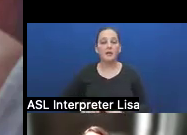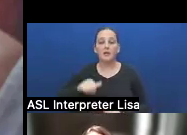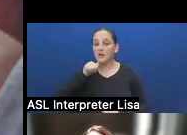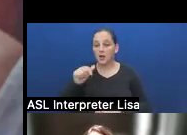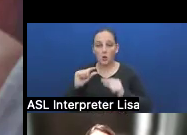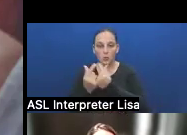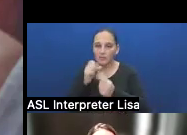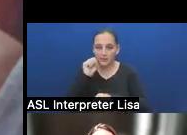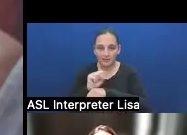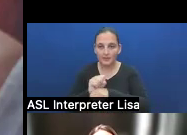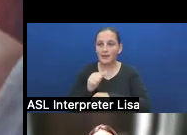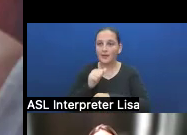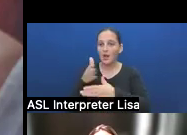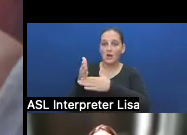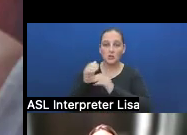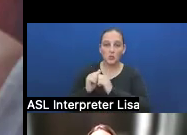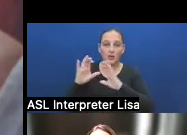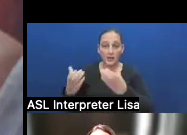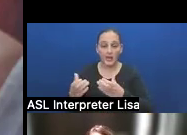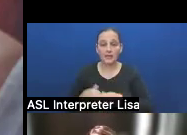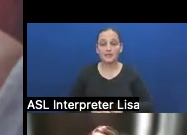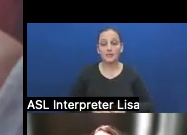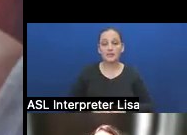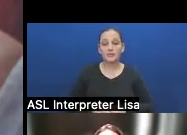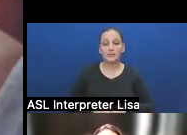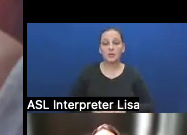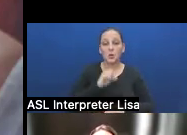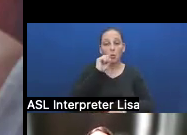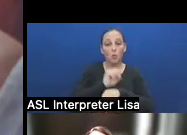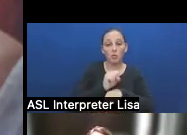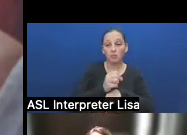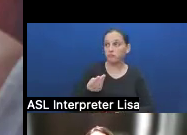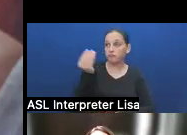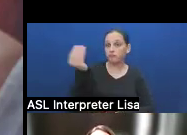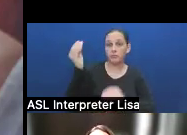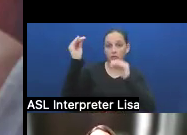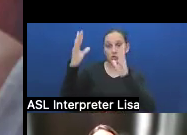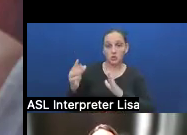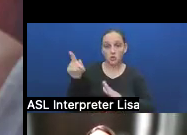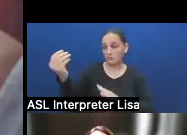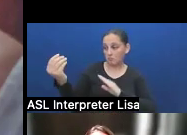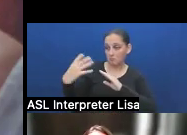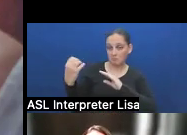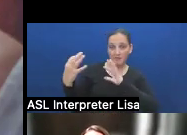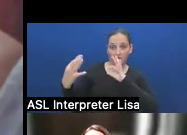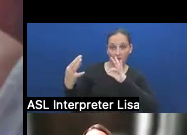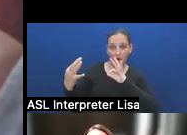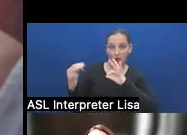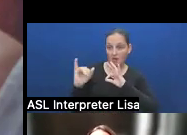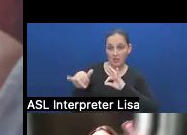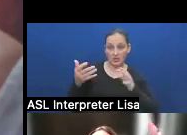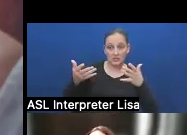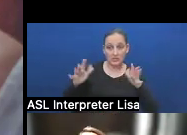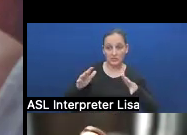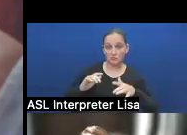not sharing it with the class. I'm turning an assignment into an instructor and he's providing me feedback. And that is the whole interaction. And